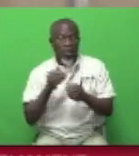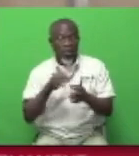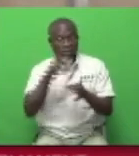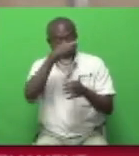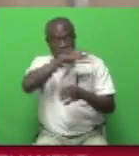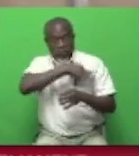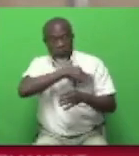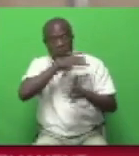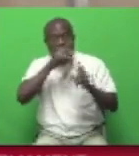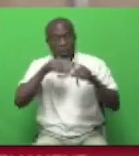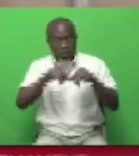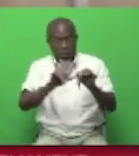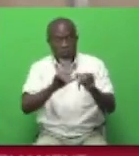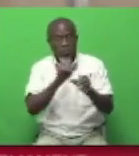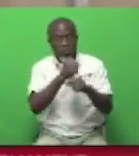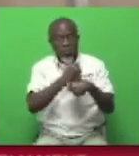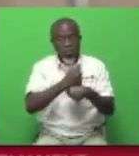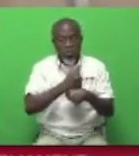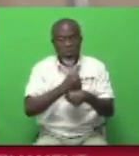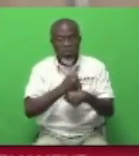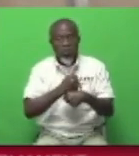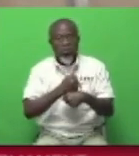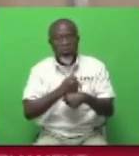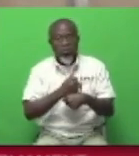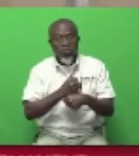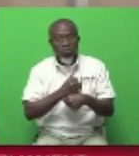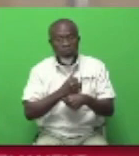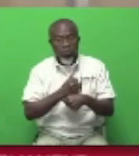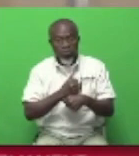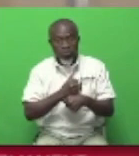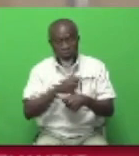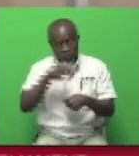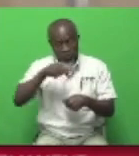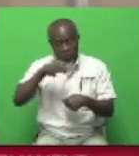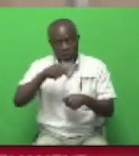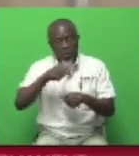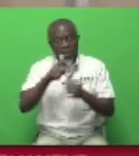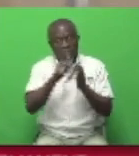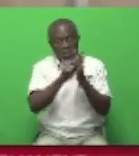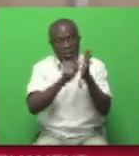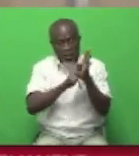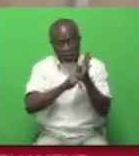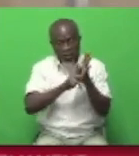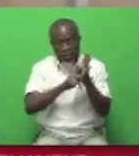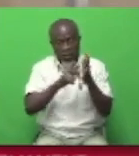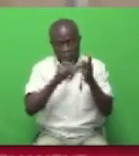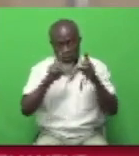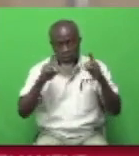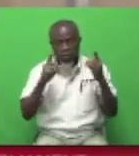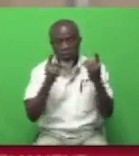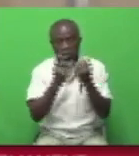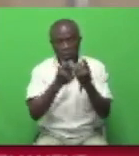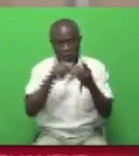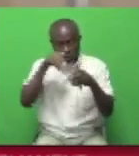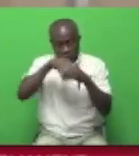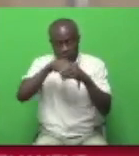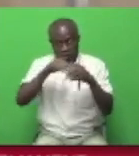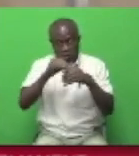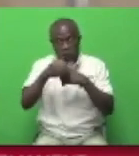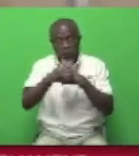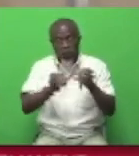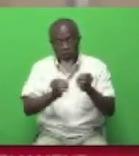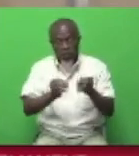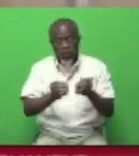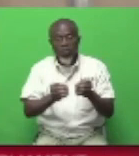our expenditure, what I will now turn to is certain legal departments in the Office of the AG,